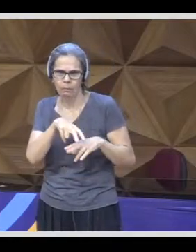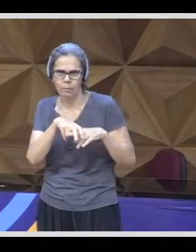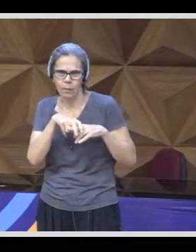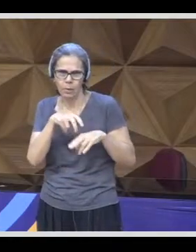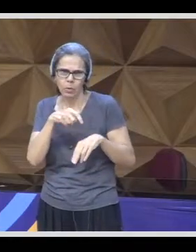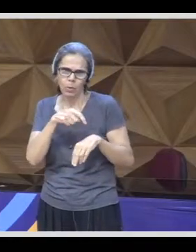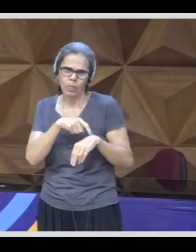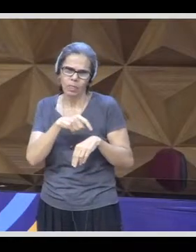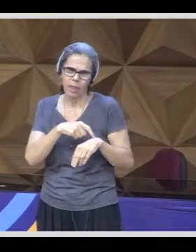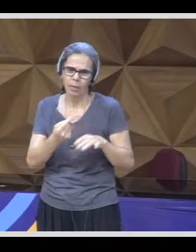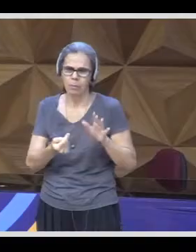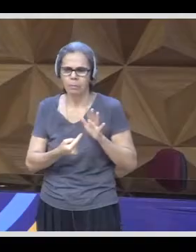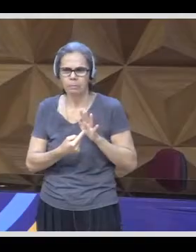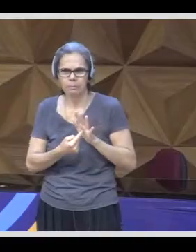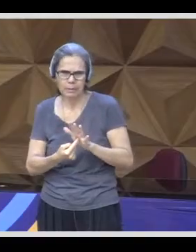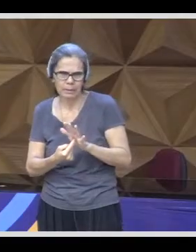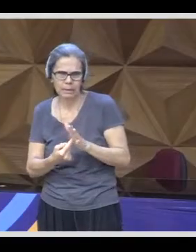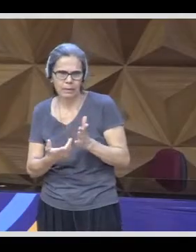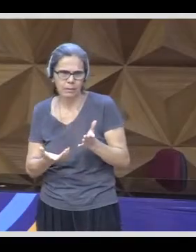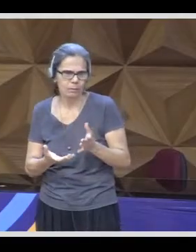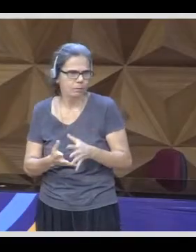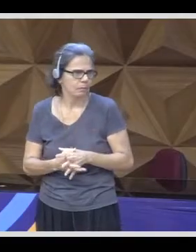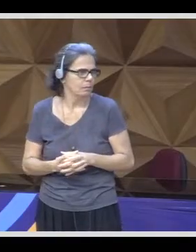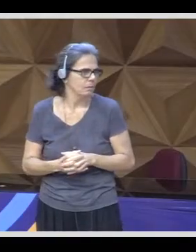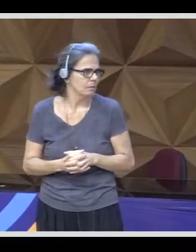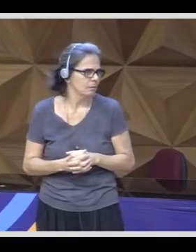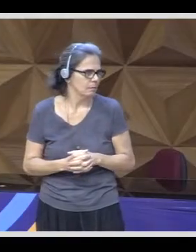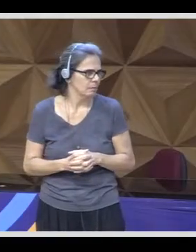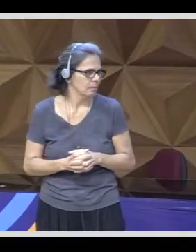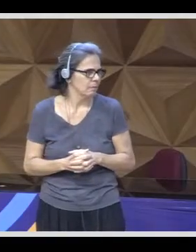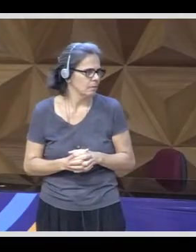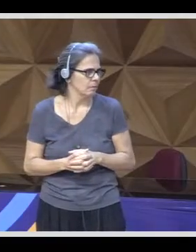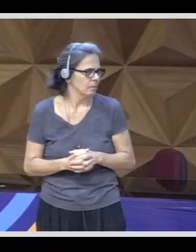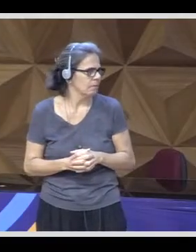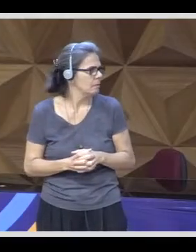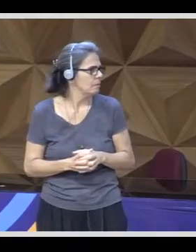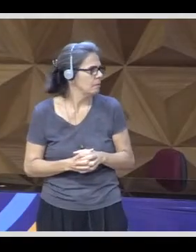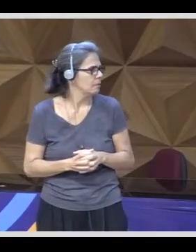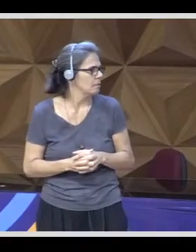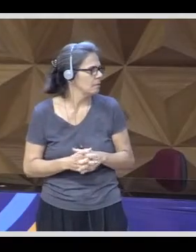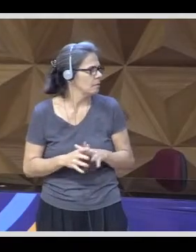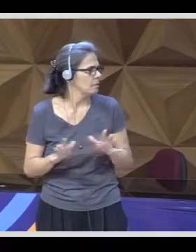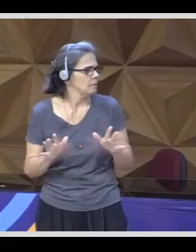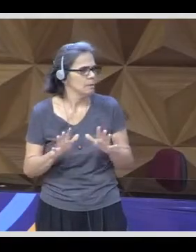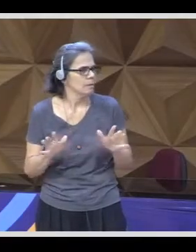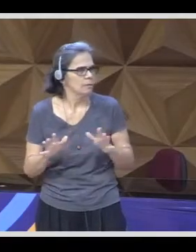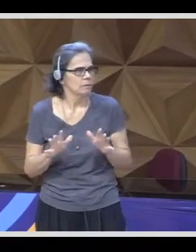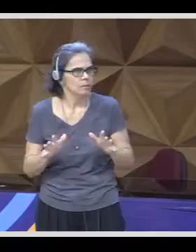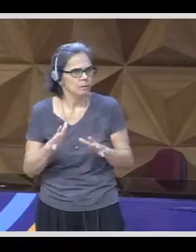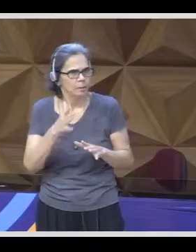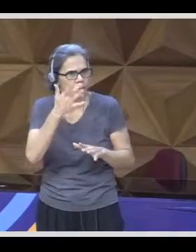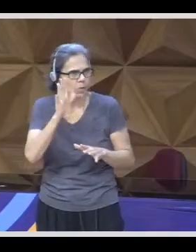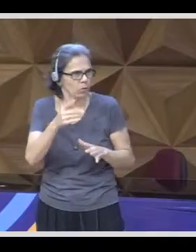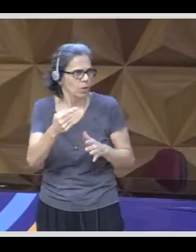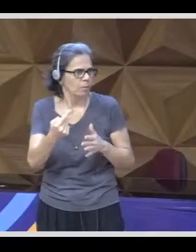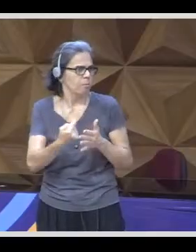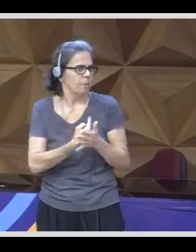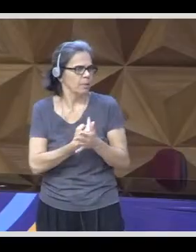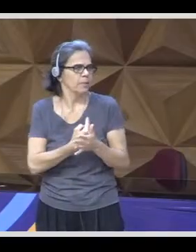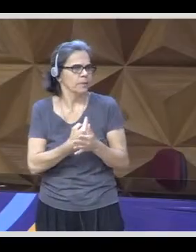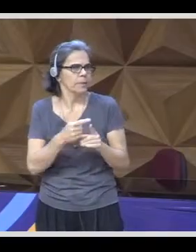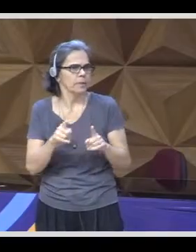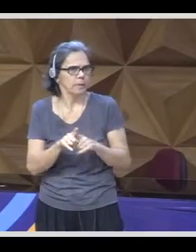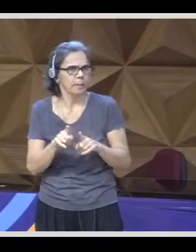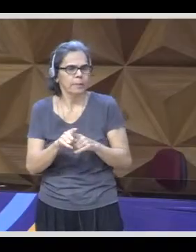So, no, it's. I got the same question from a visualization person a couple of weeks ago.